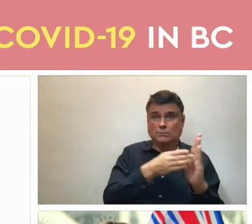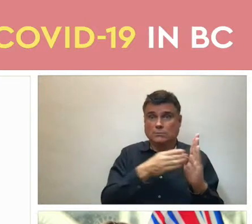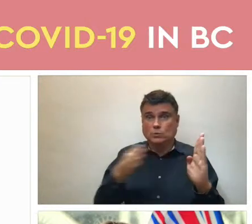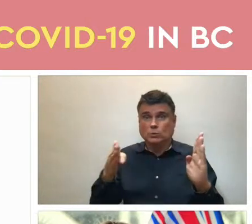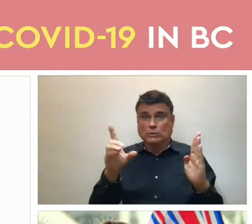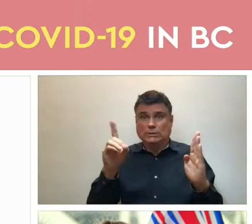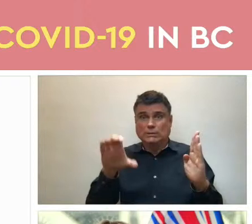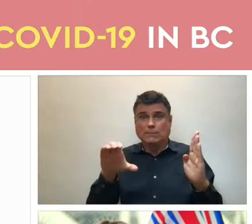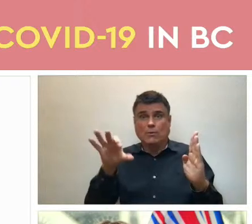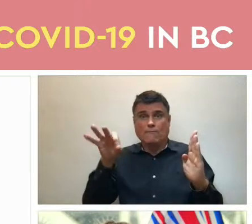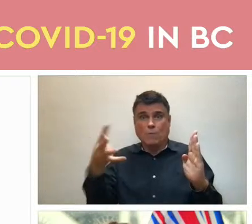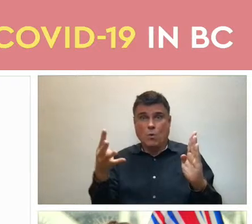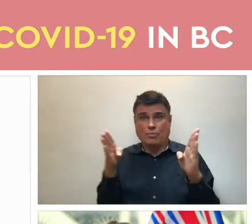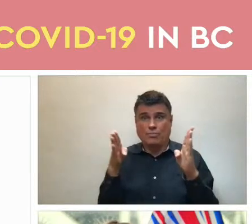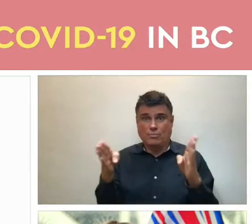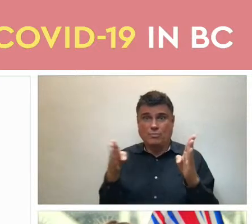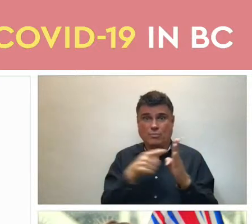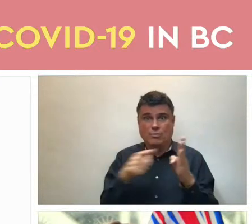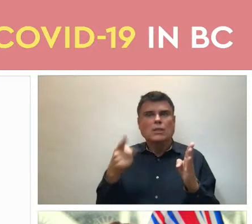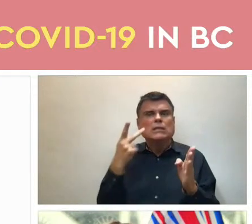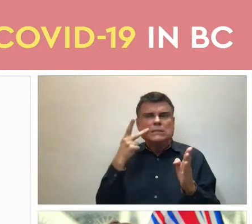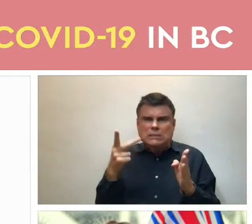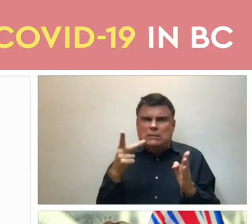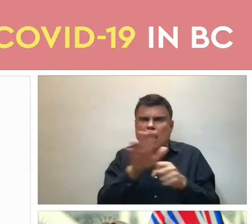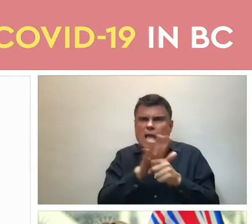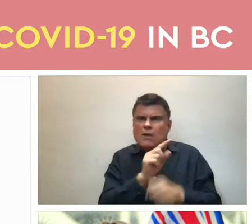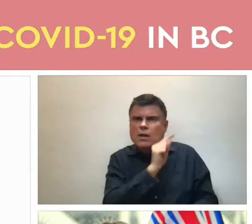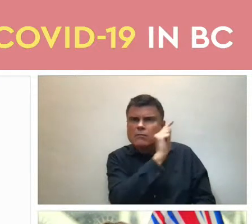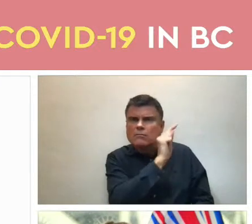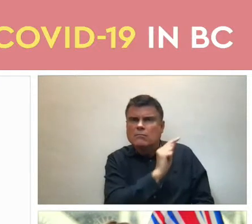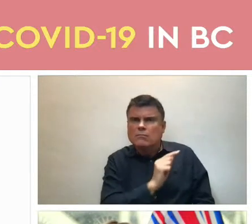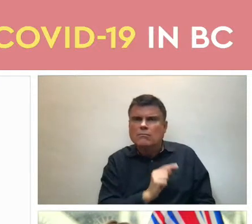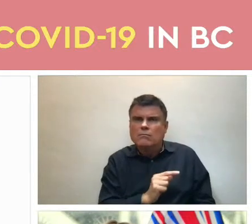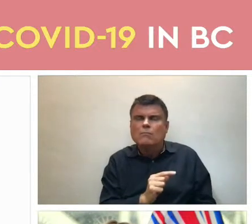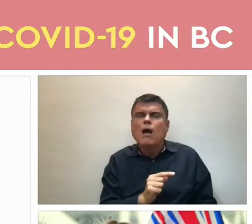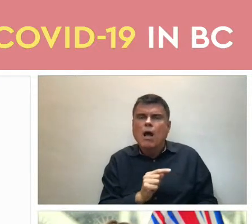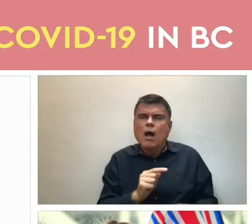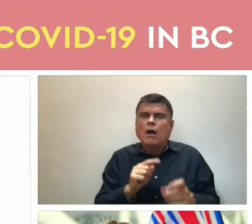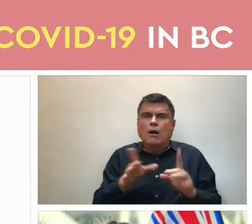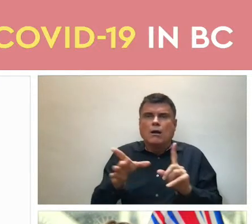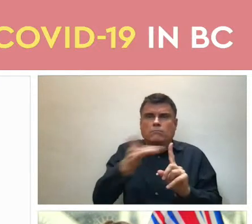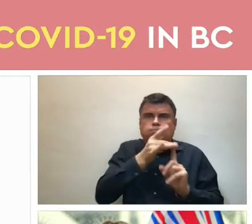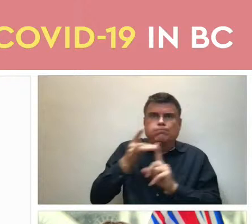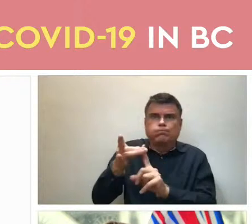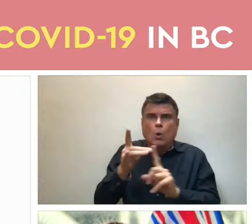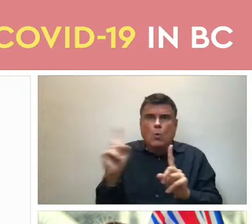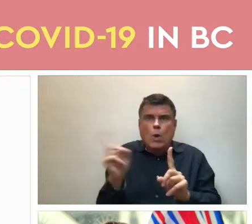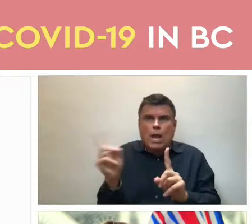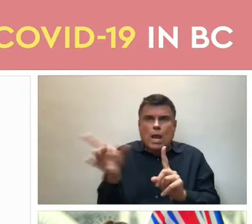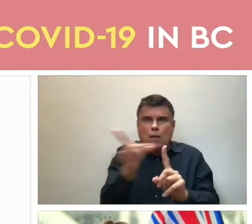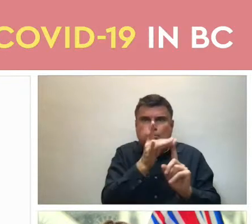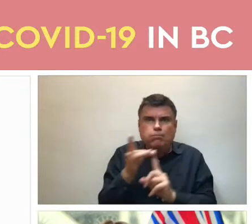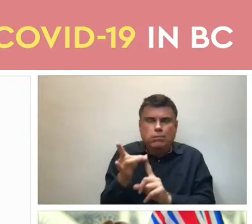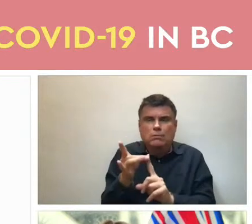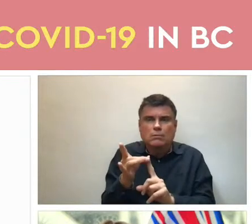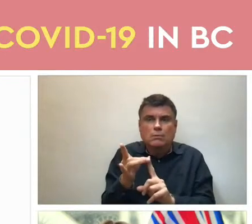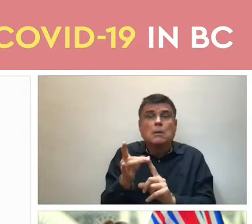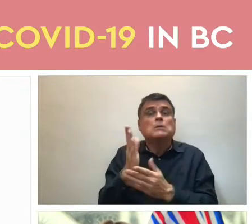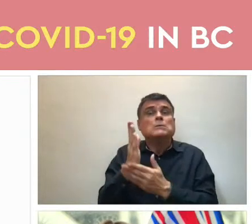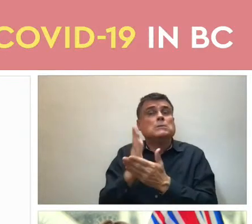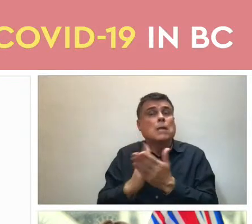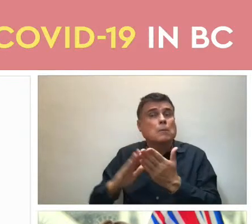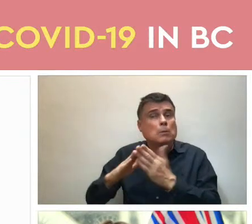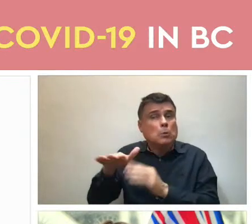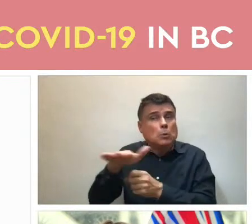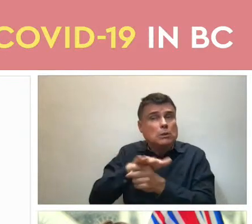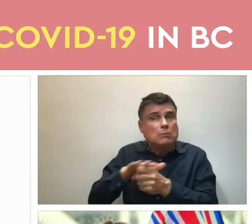communities around the province, but we have also seen dramatic decreases in communities where vaccination rates in